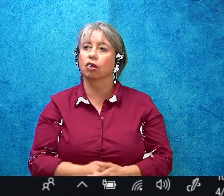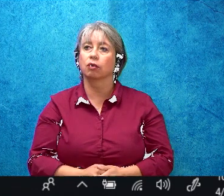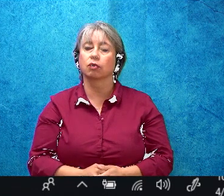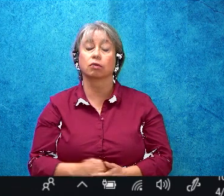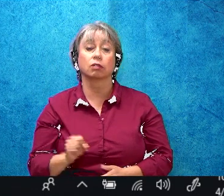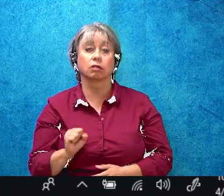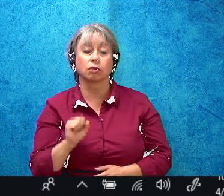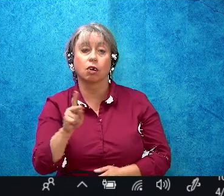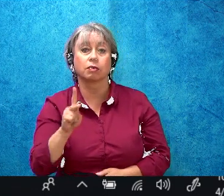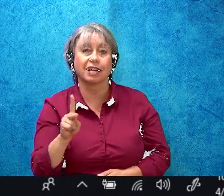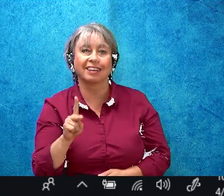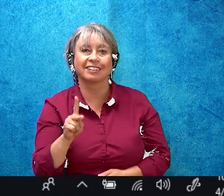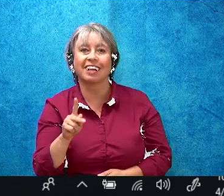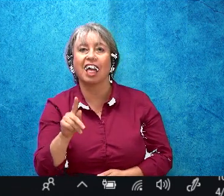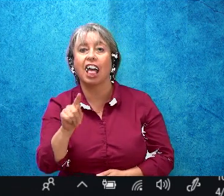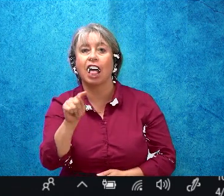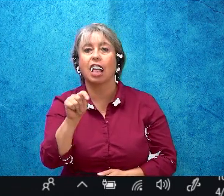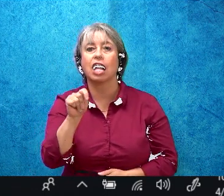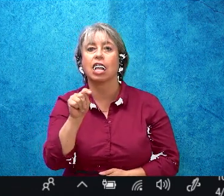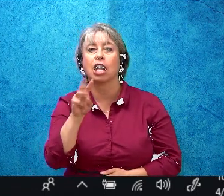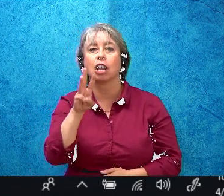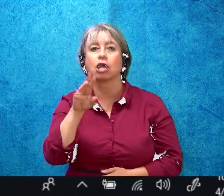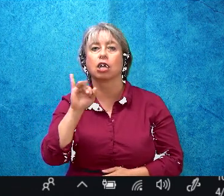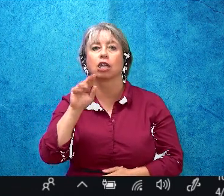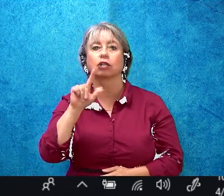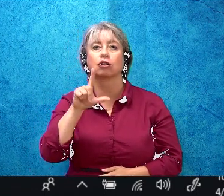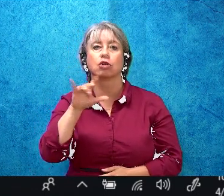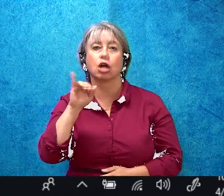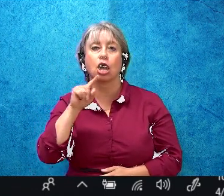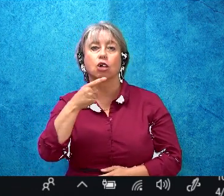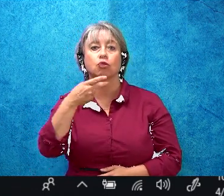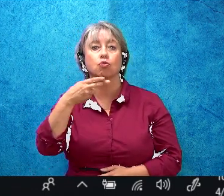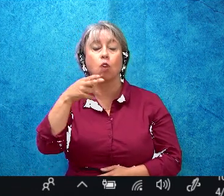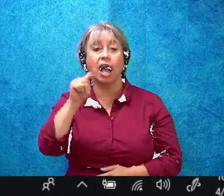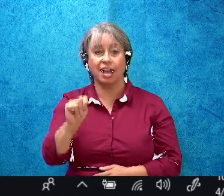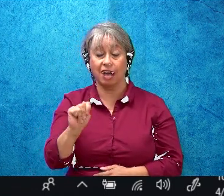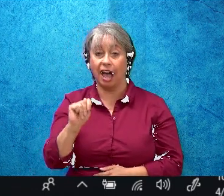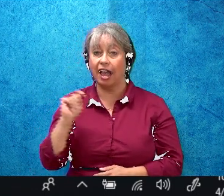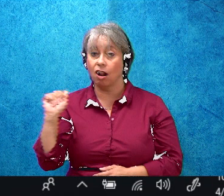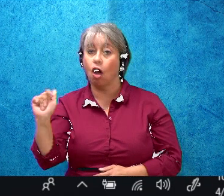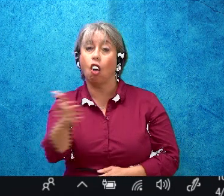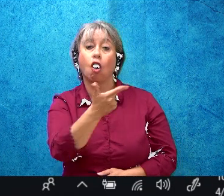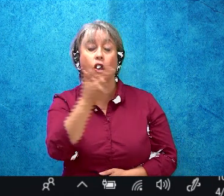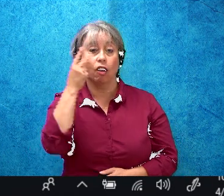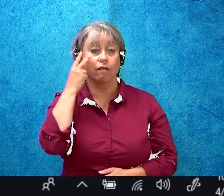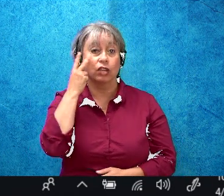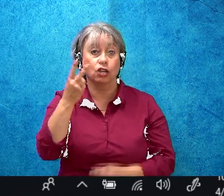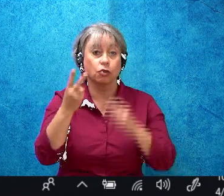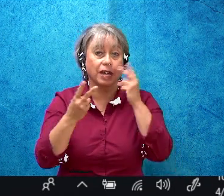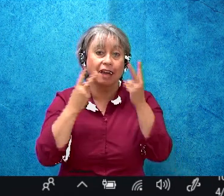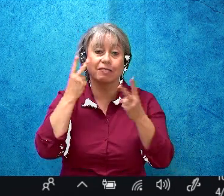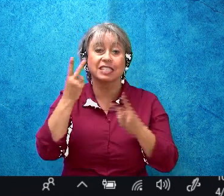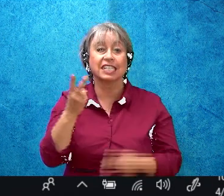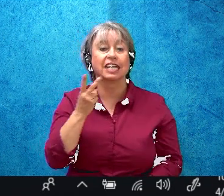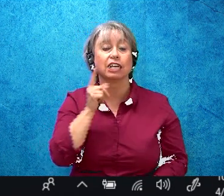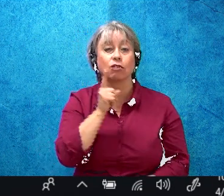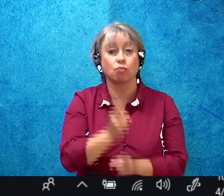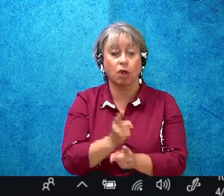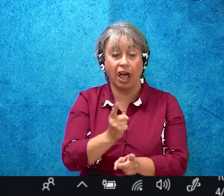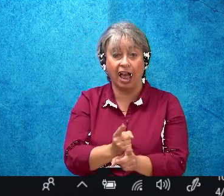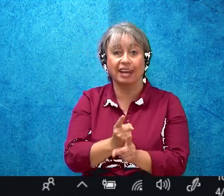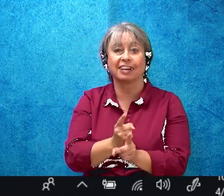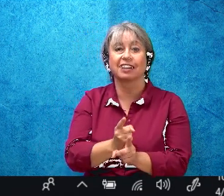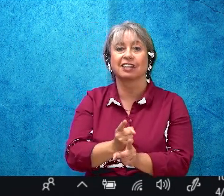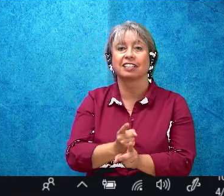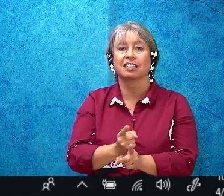Okay. Twilight. I know y'all have seen this. I know some of you've read the books, but this story right here